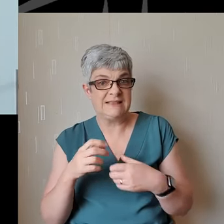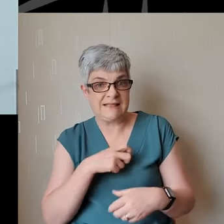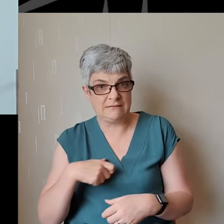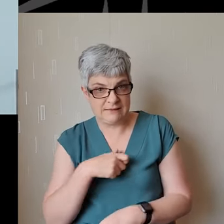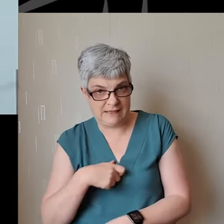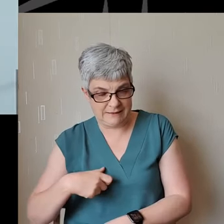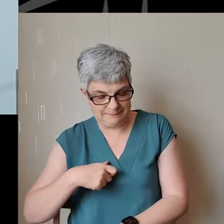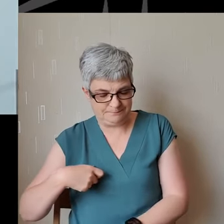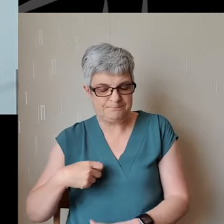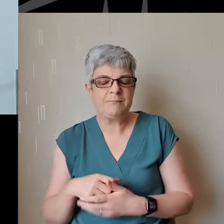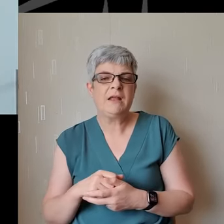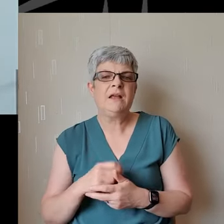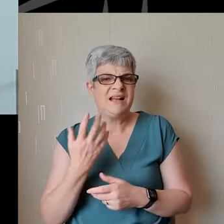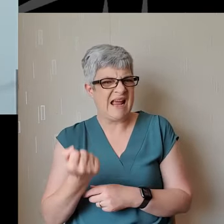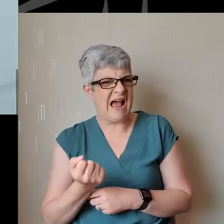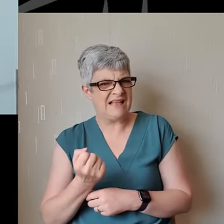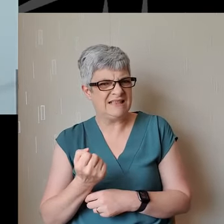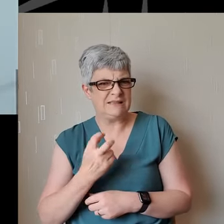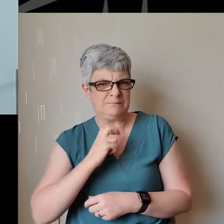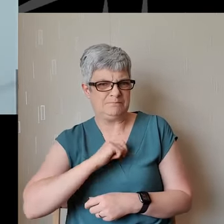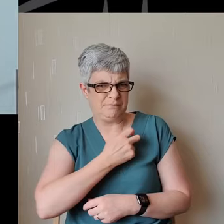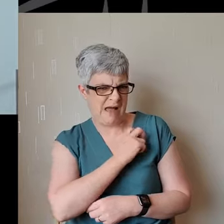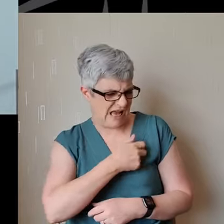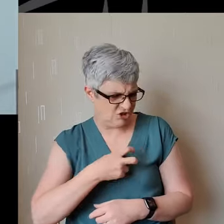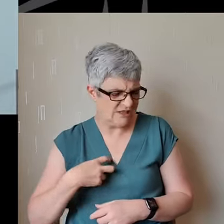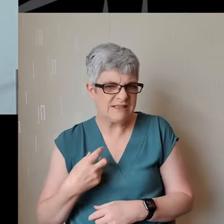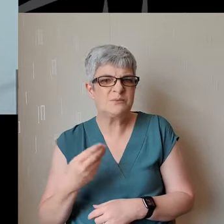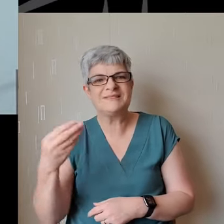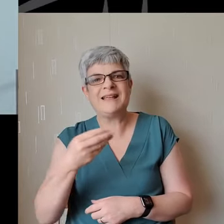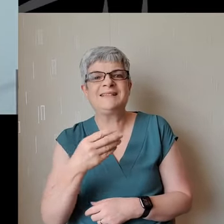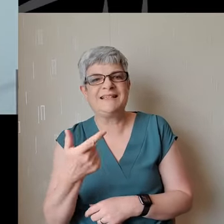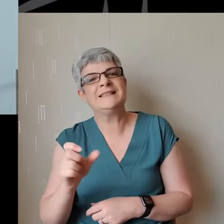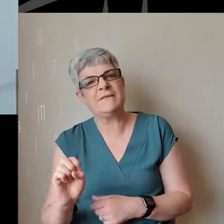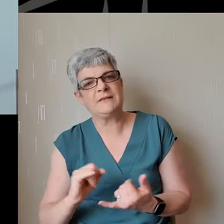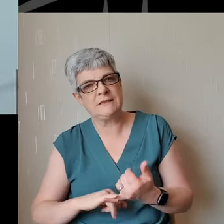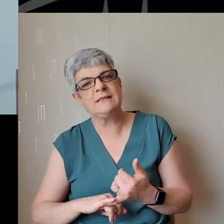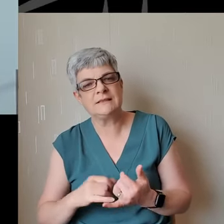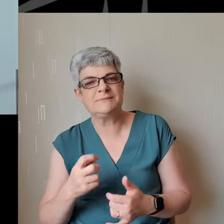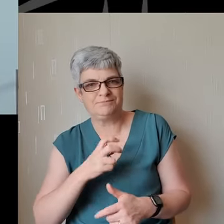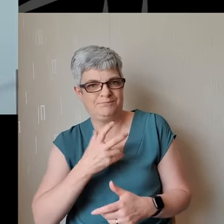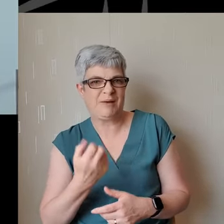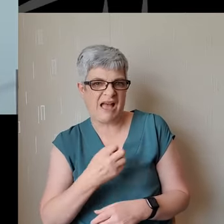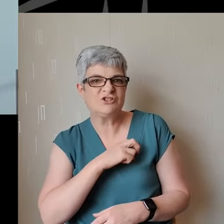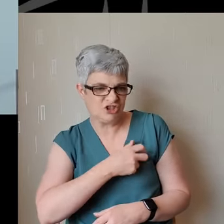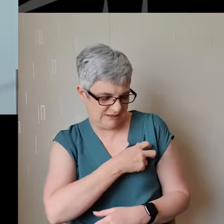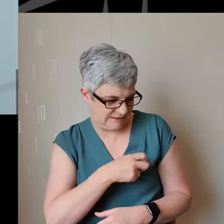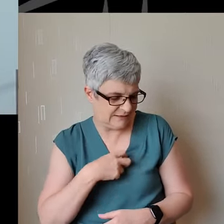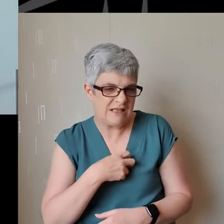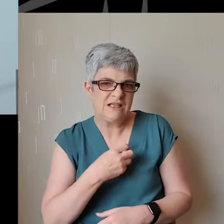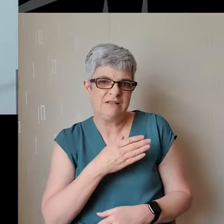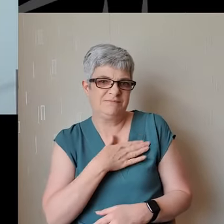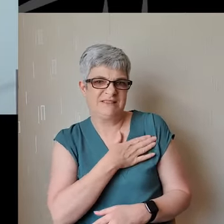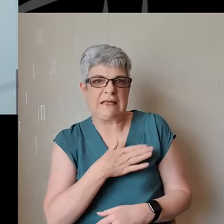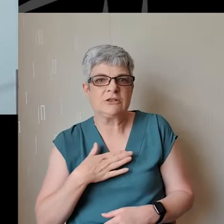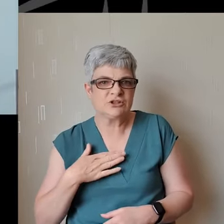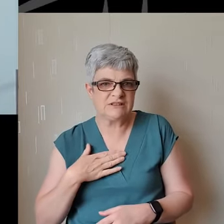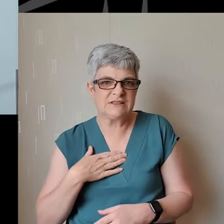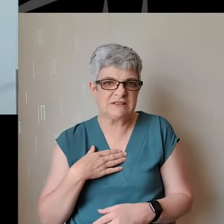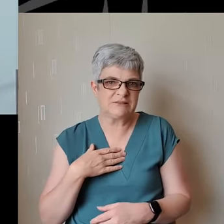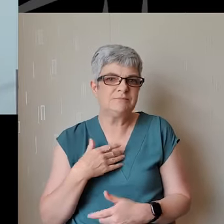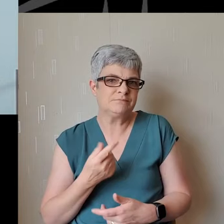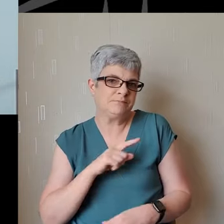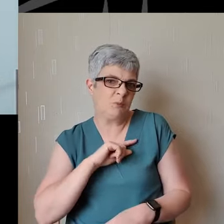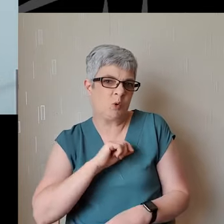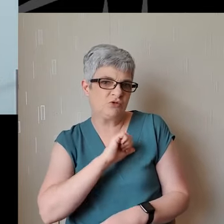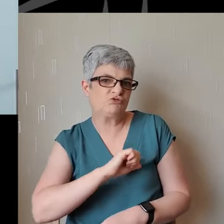he had a couple of badges. It was the 70s. There was these badges that people sometimes were wearing when they were Christians. He had a couple of these stickers